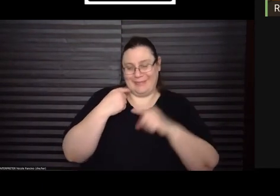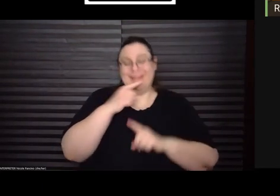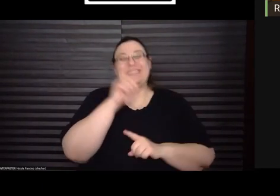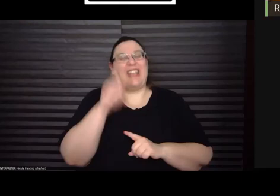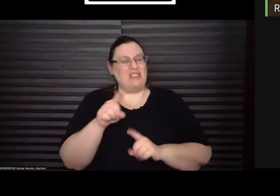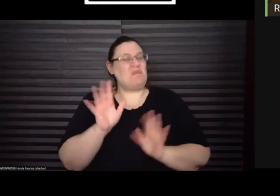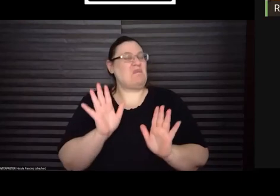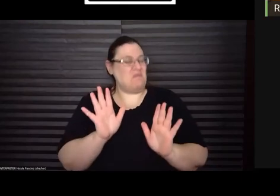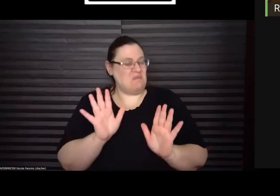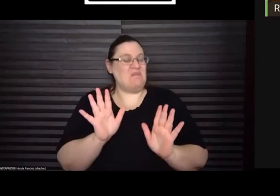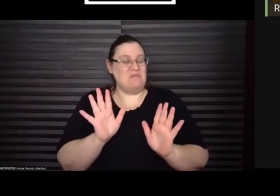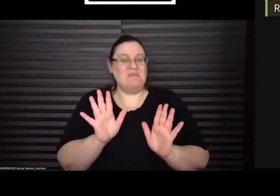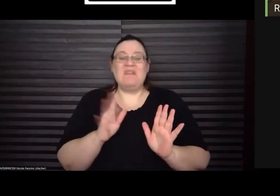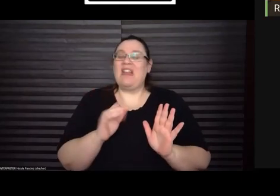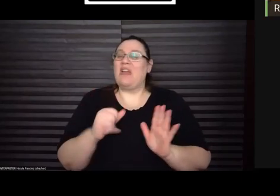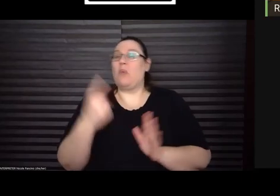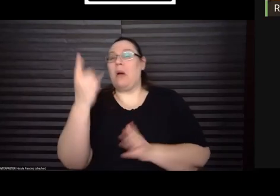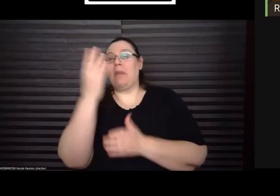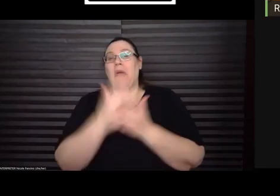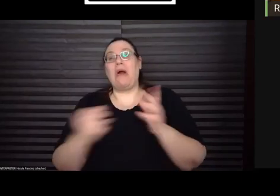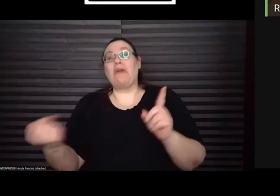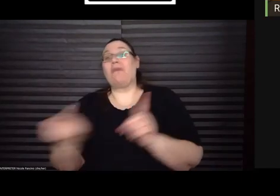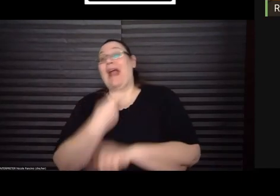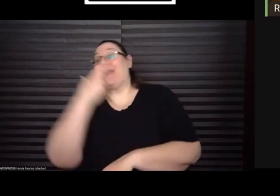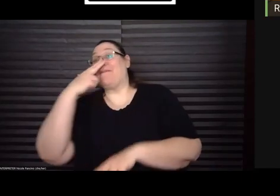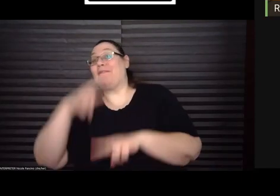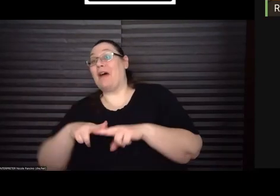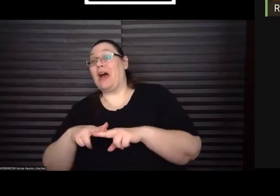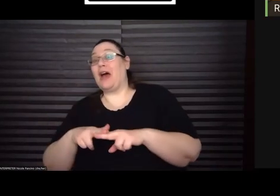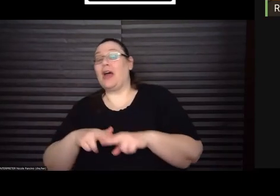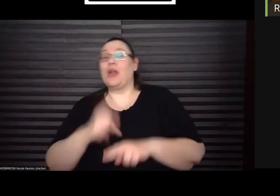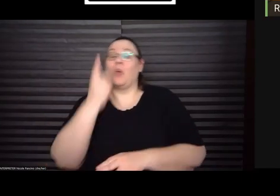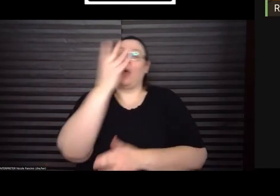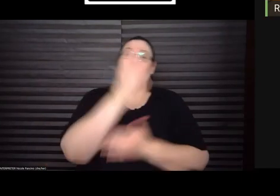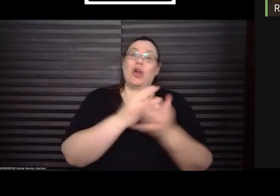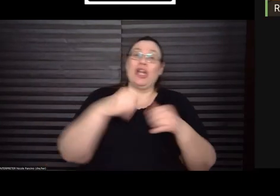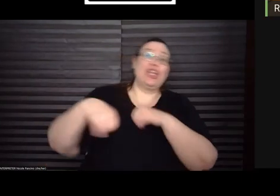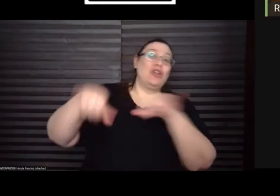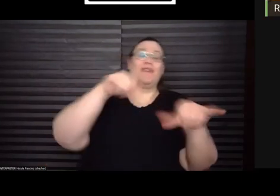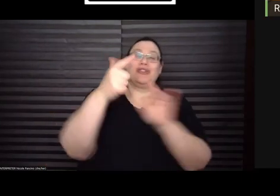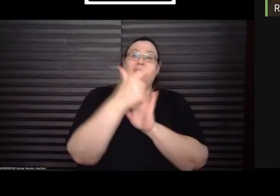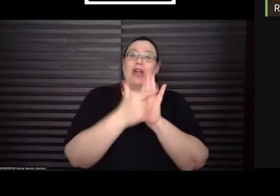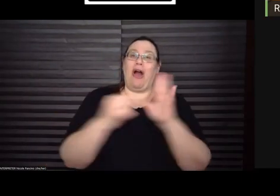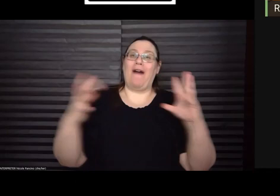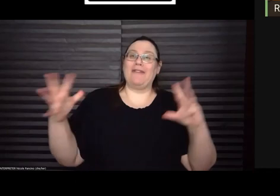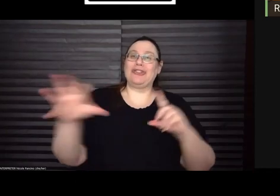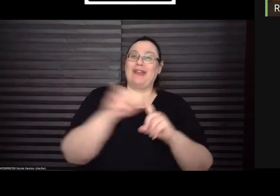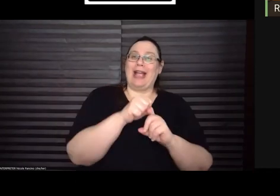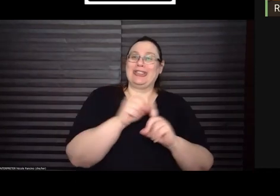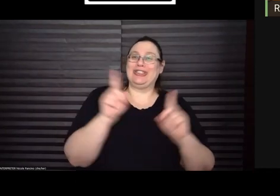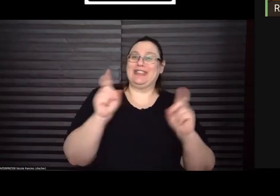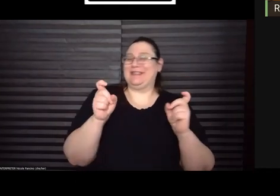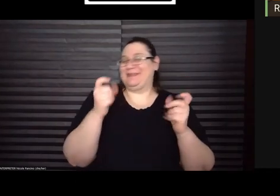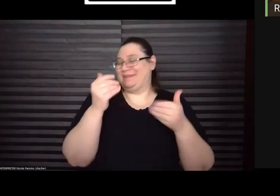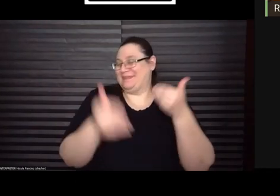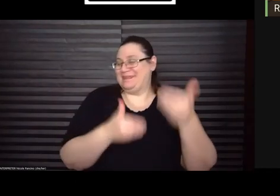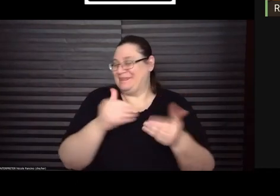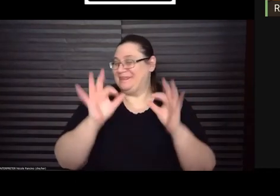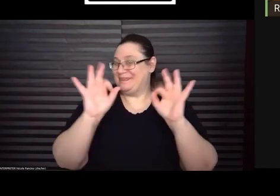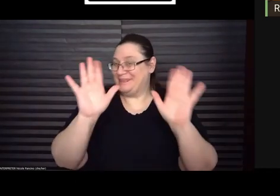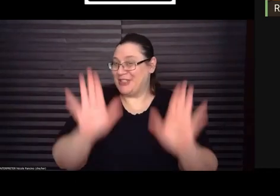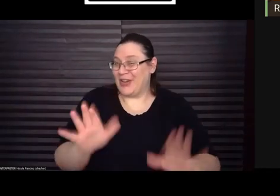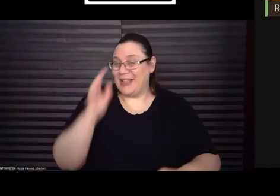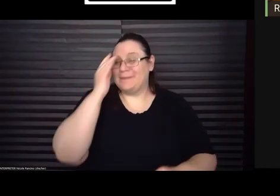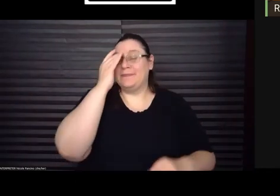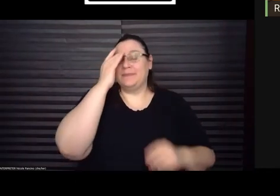Yeah, so we'll chalk that up to one part random fun, one part universal law of attraction, and go with that. That's